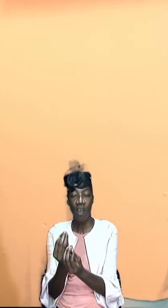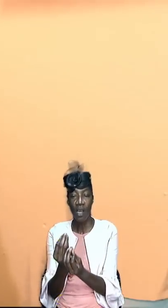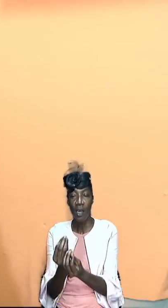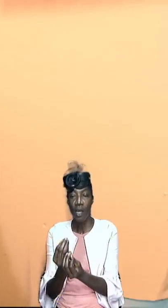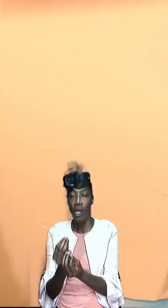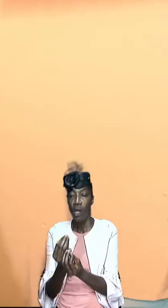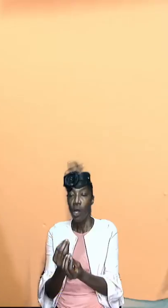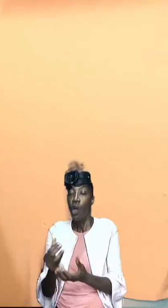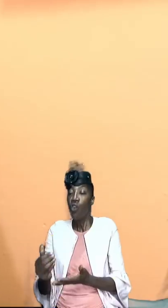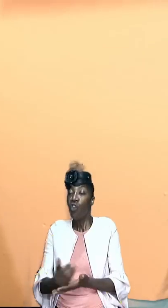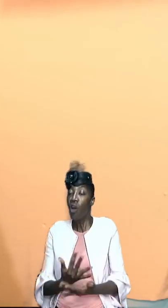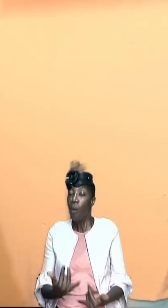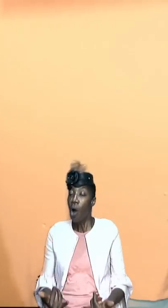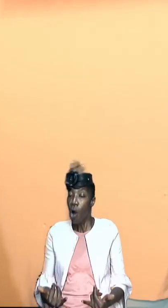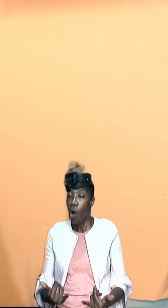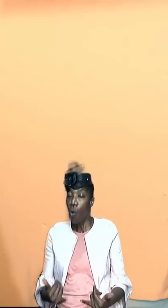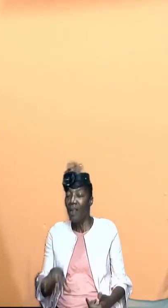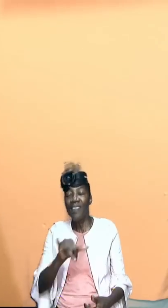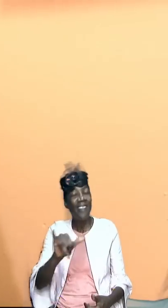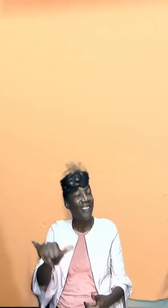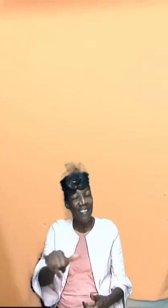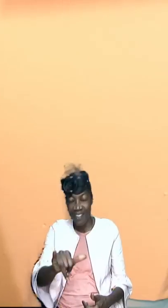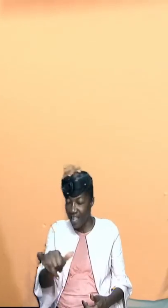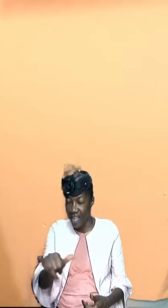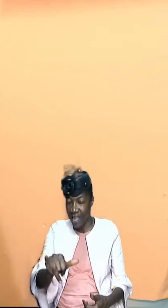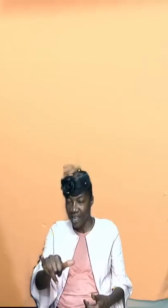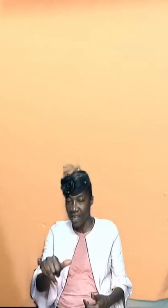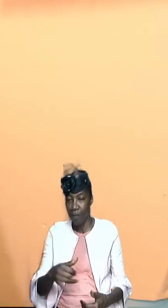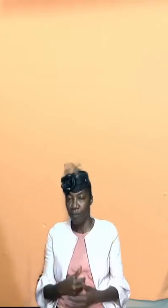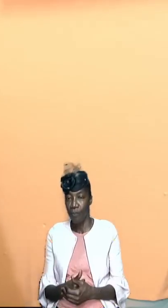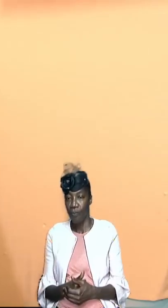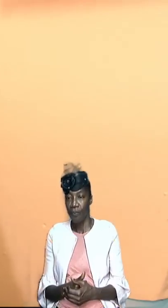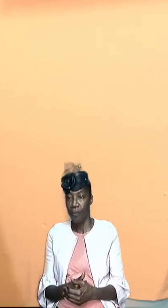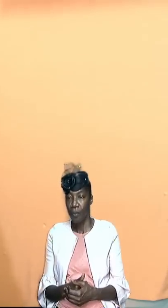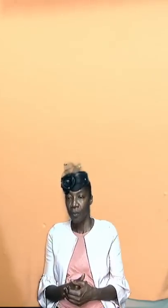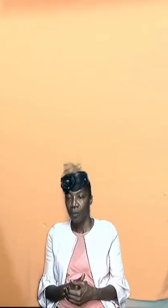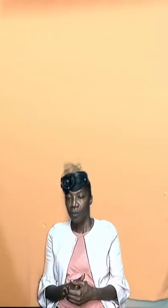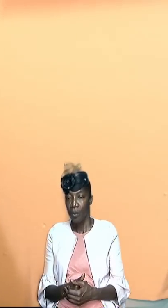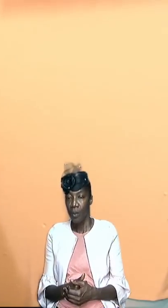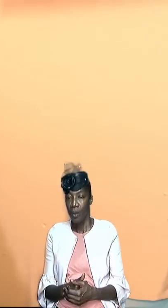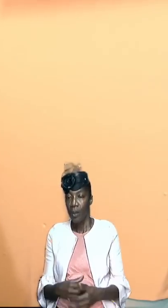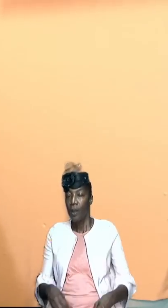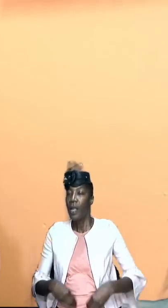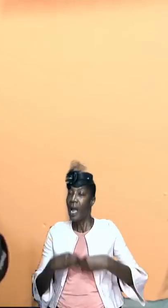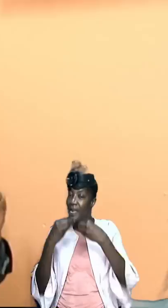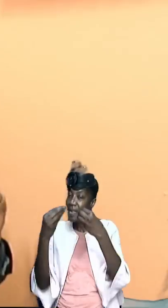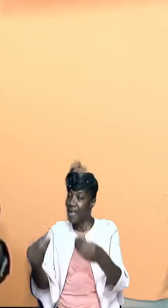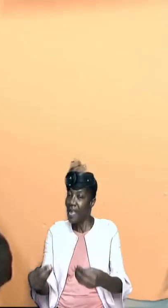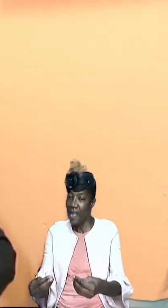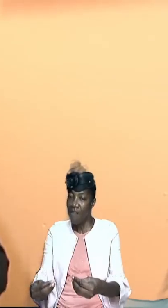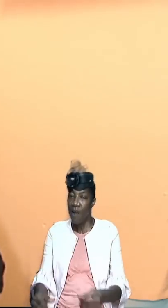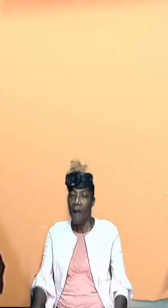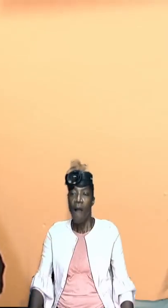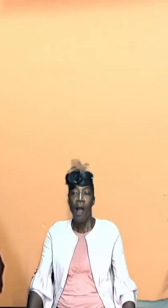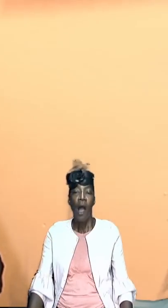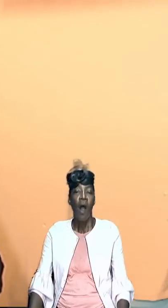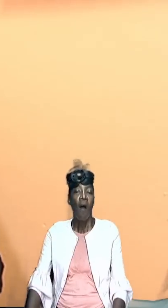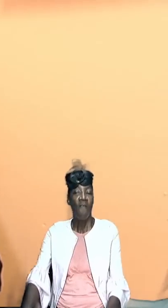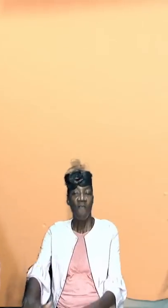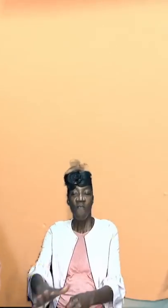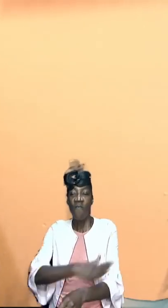somehow corroborated and somehow gave full support to what